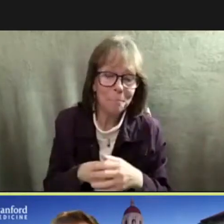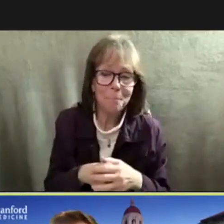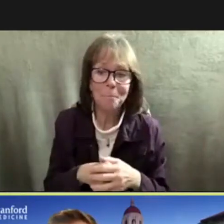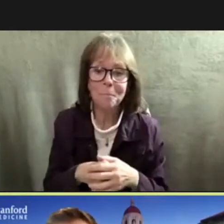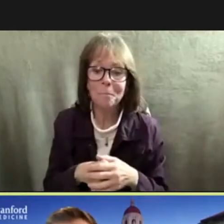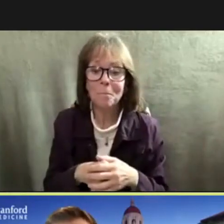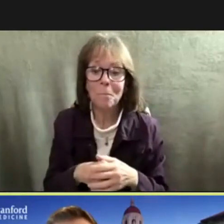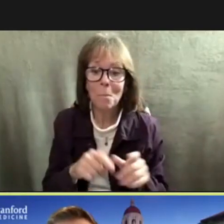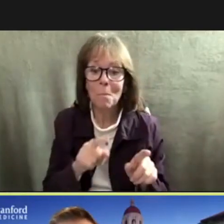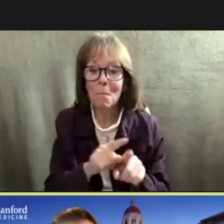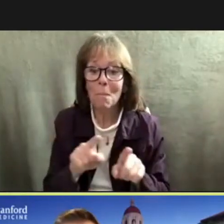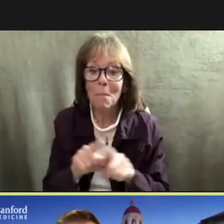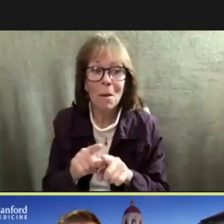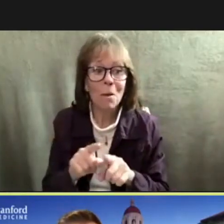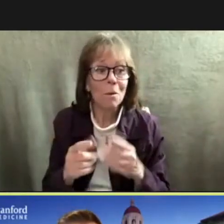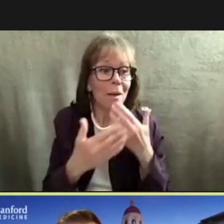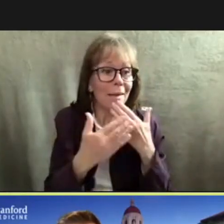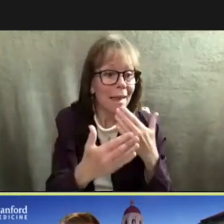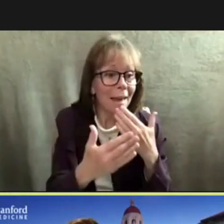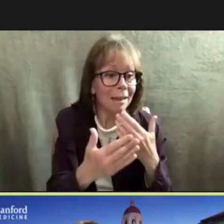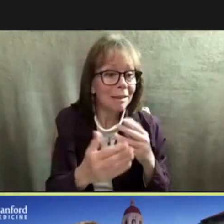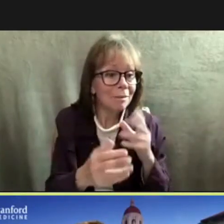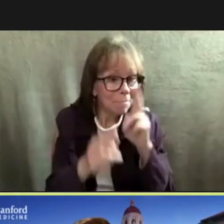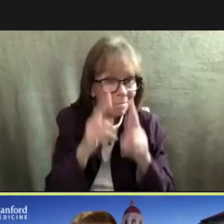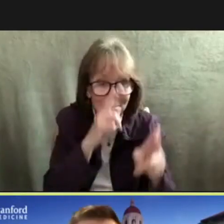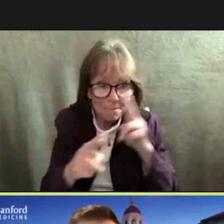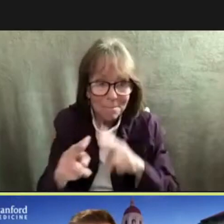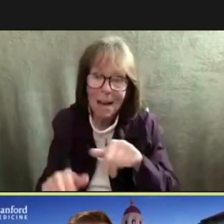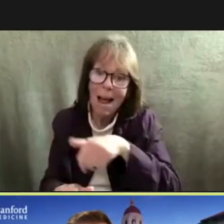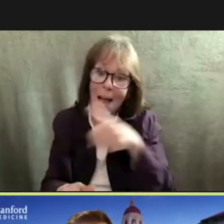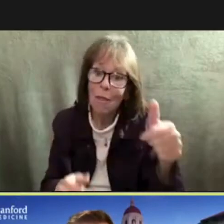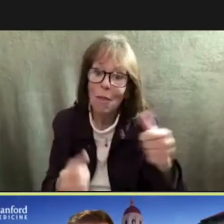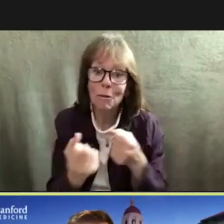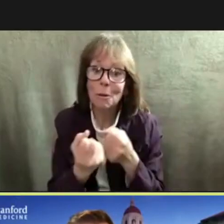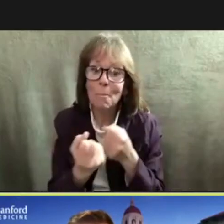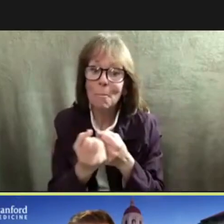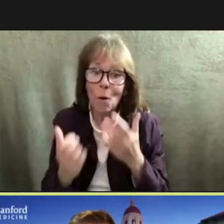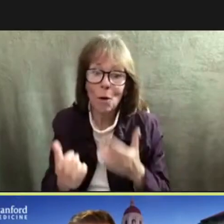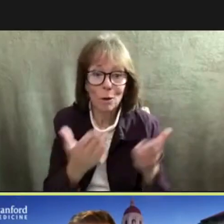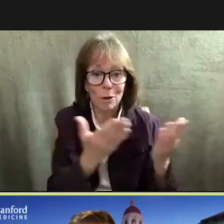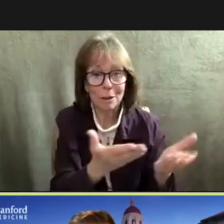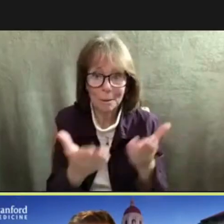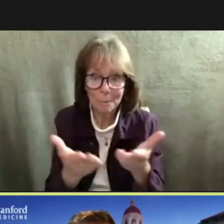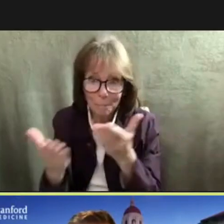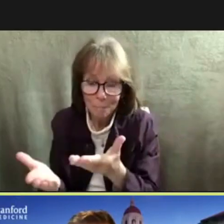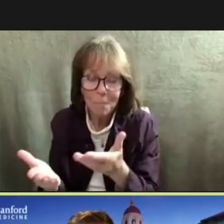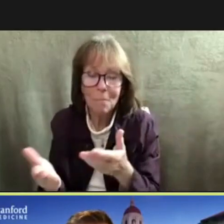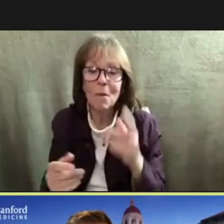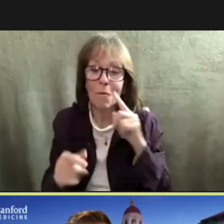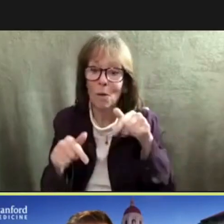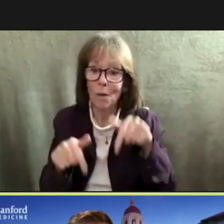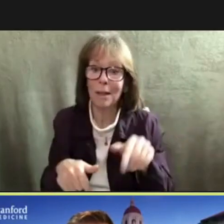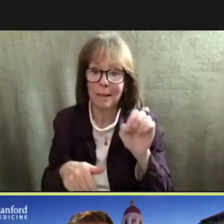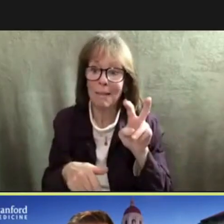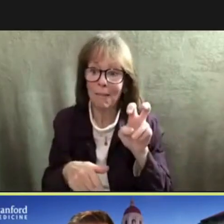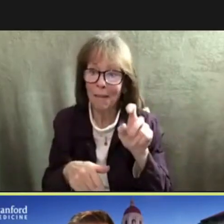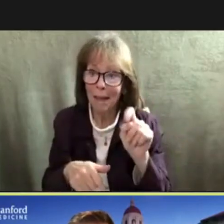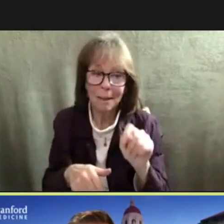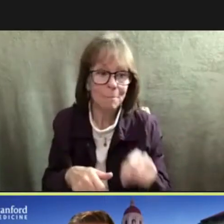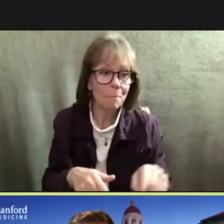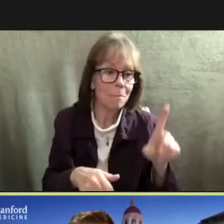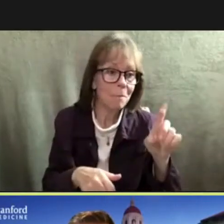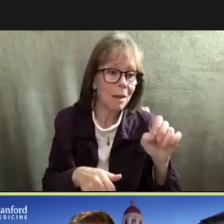Also, I'd like to acknowledge our other supporters, support personnel for the event.